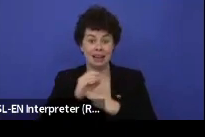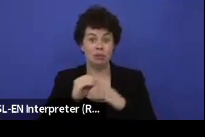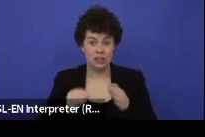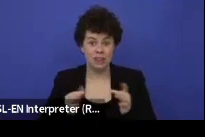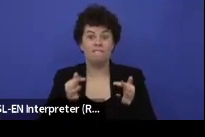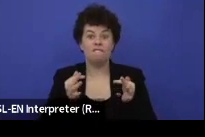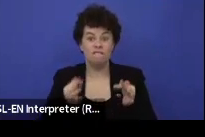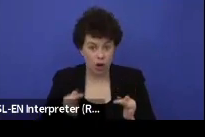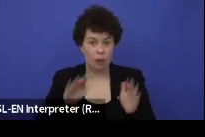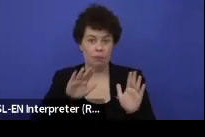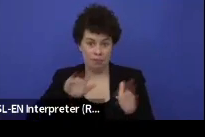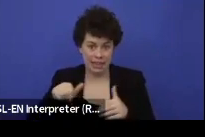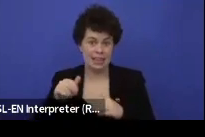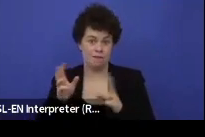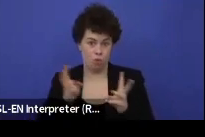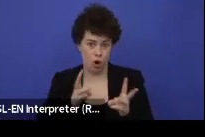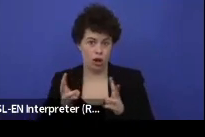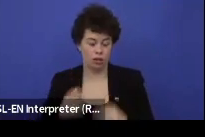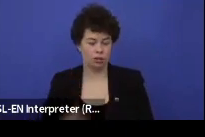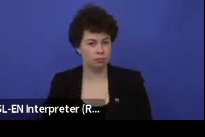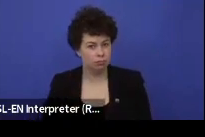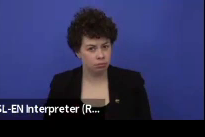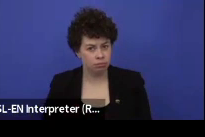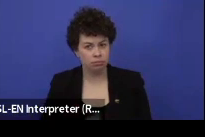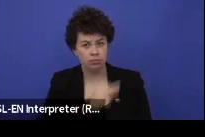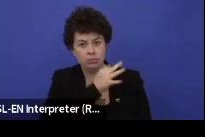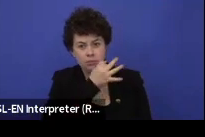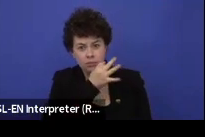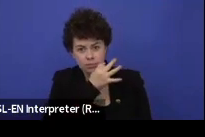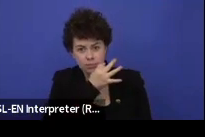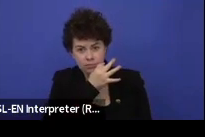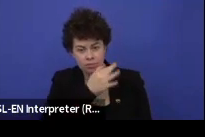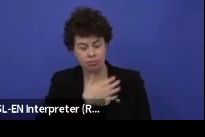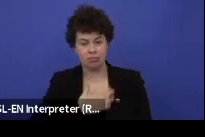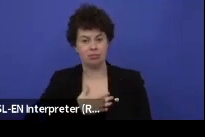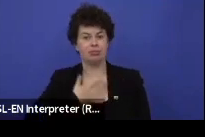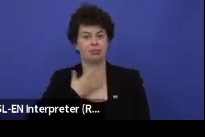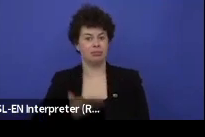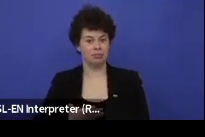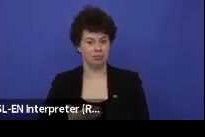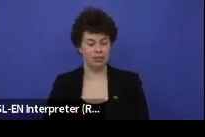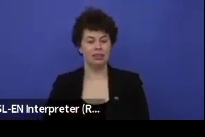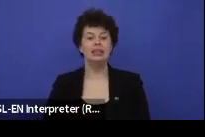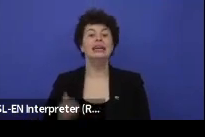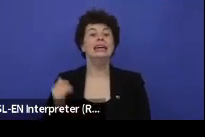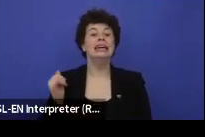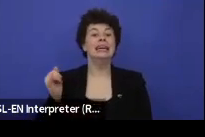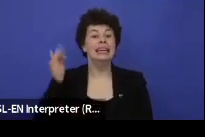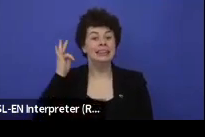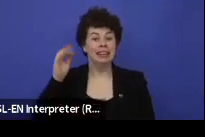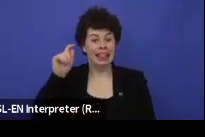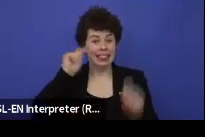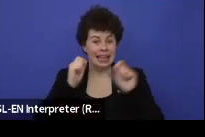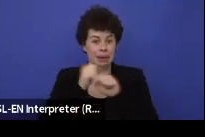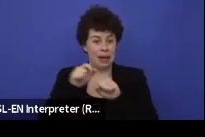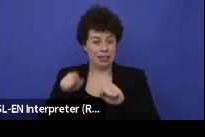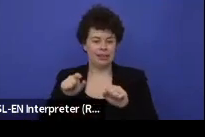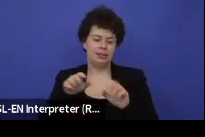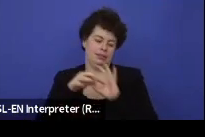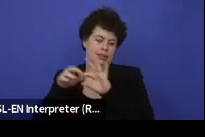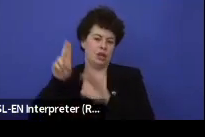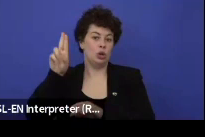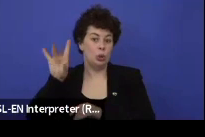work. And I mean, that's, when you think about it, certainly, in relation to the UK